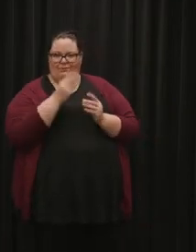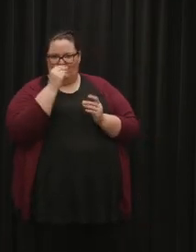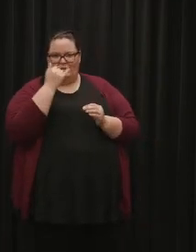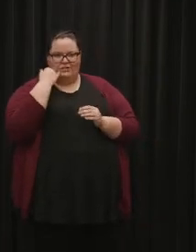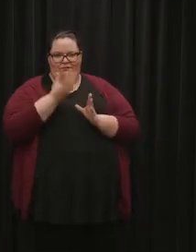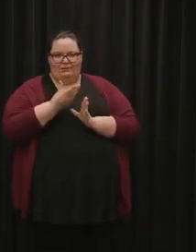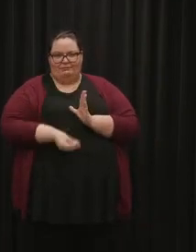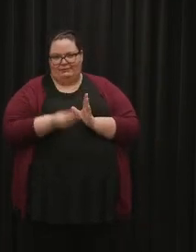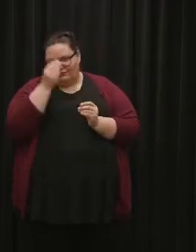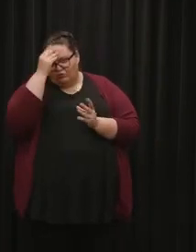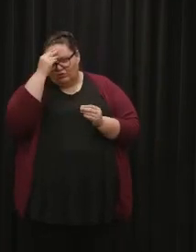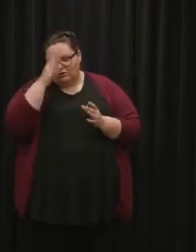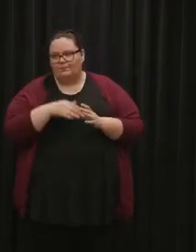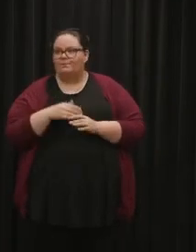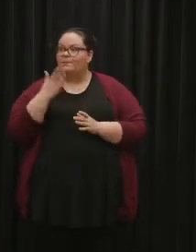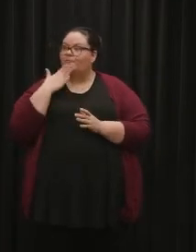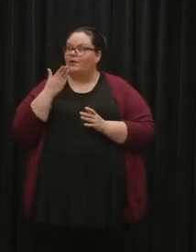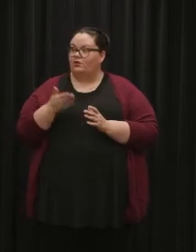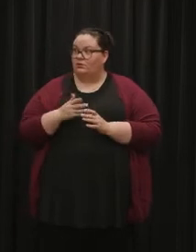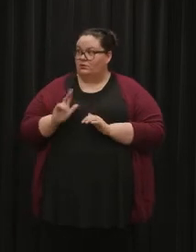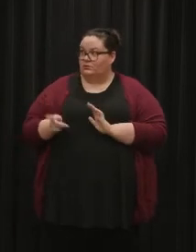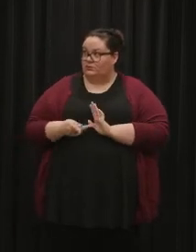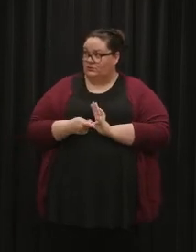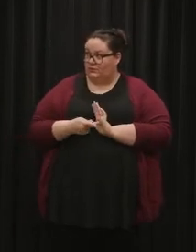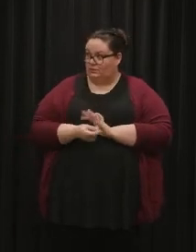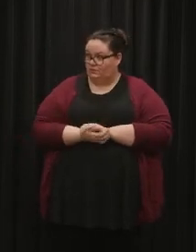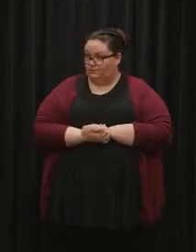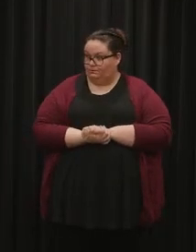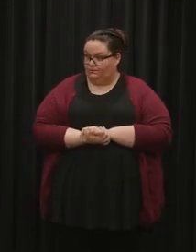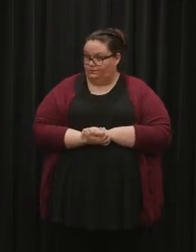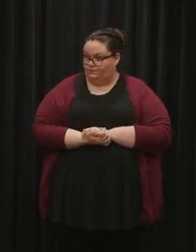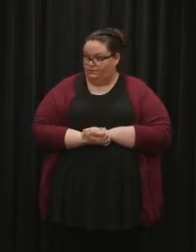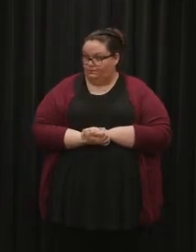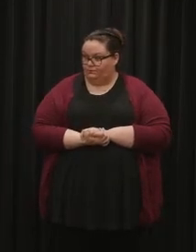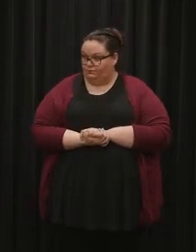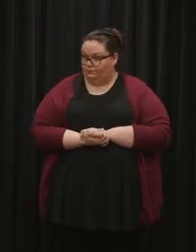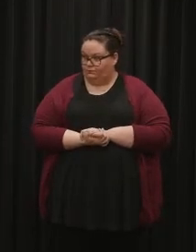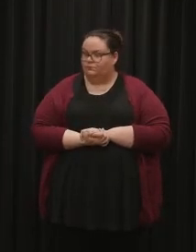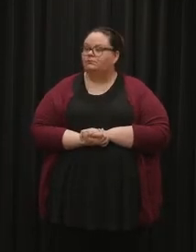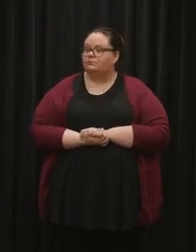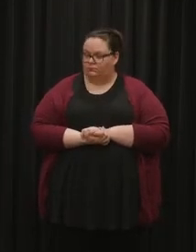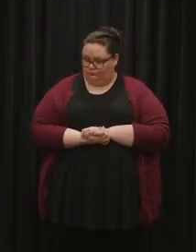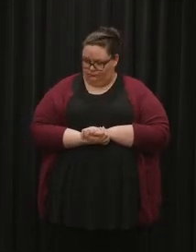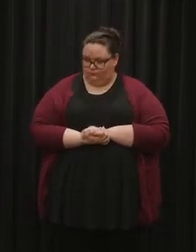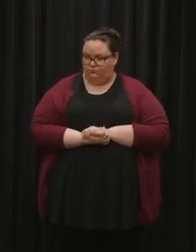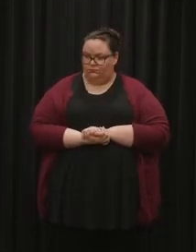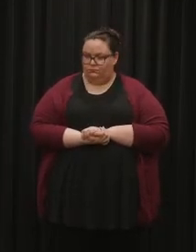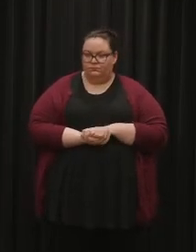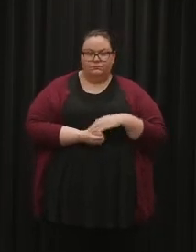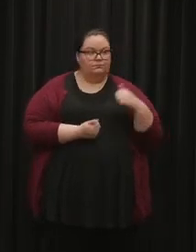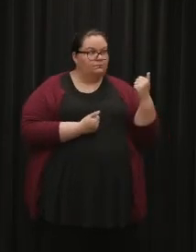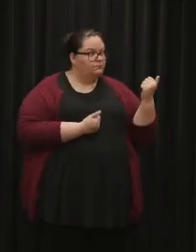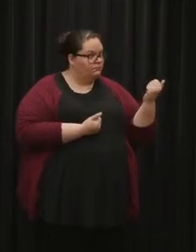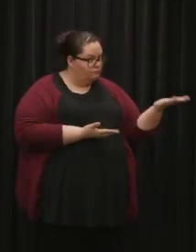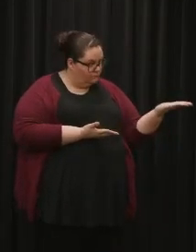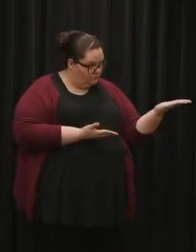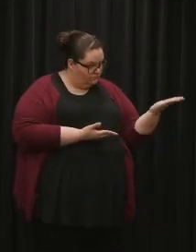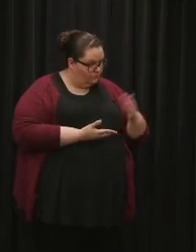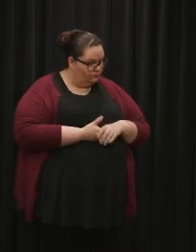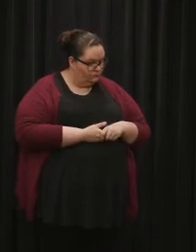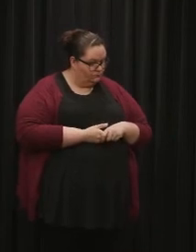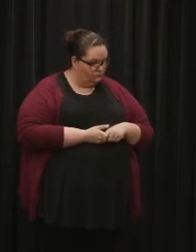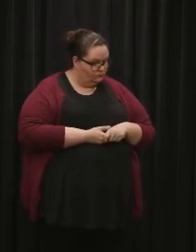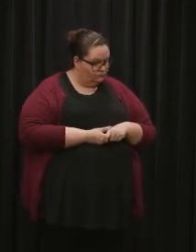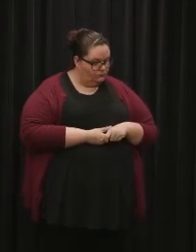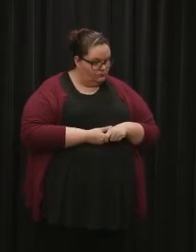out. Thank you, Ms. McKinnon. Do you have a follow-up today? Yes, I do. Thank you for Premier Higgs.